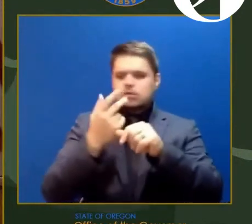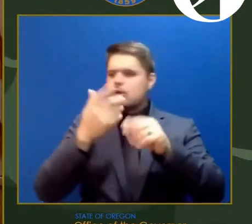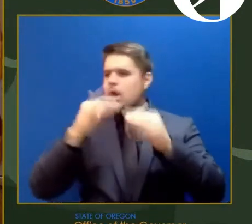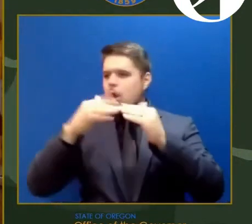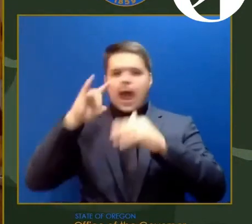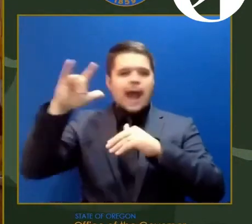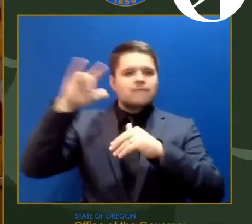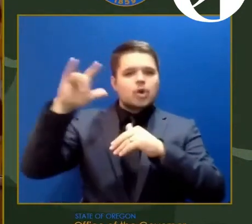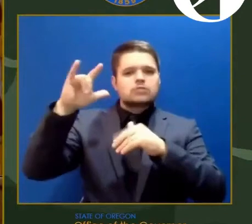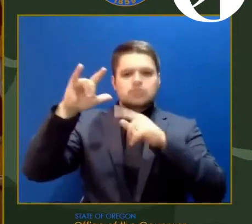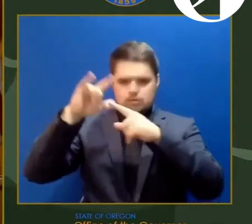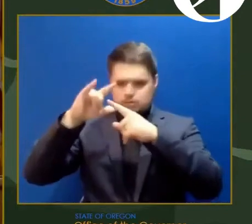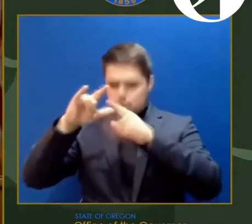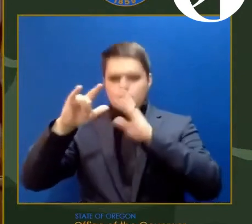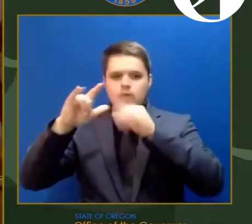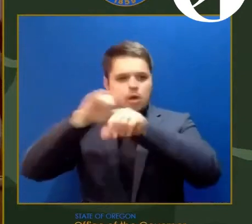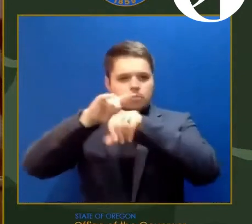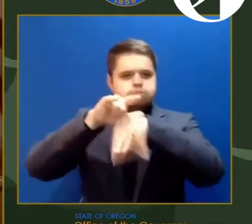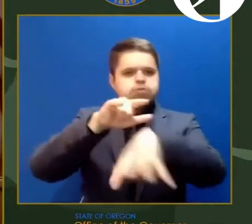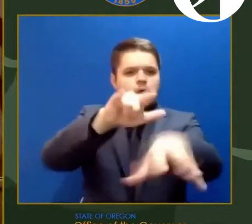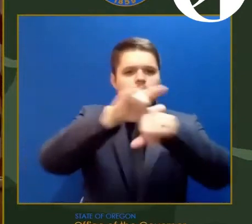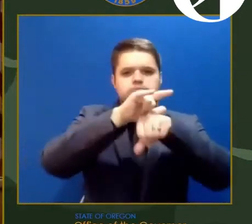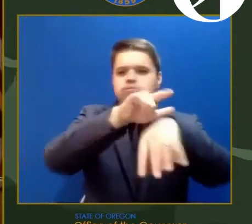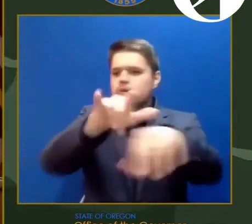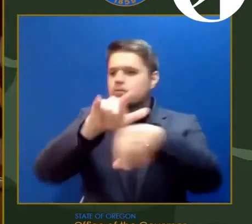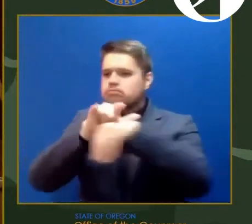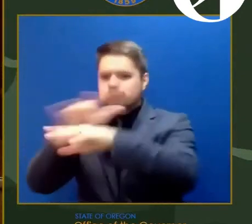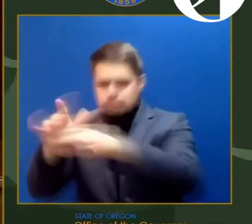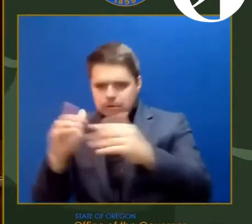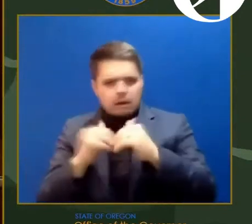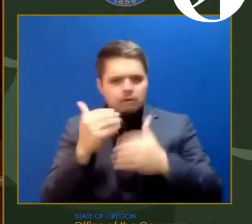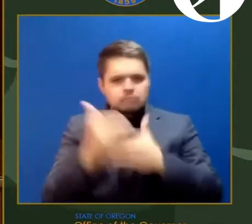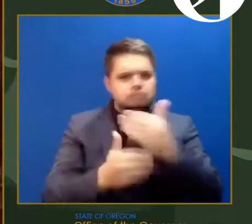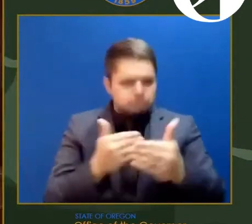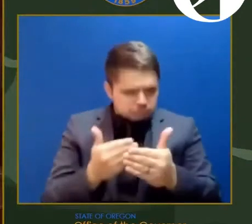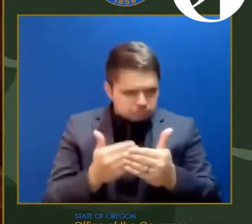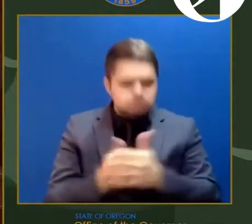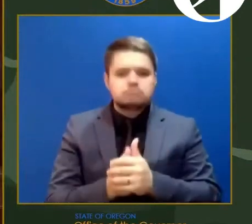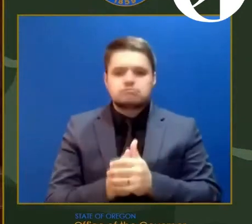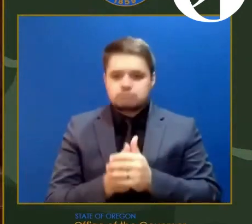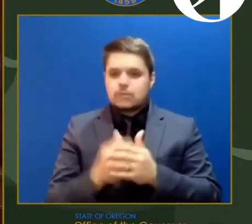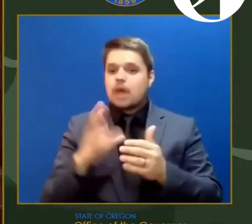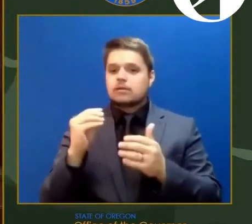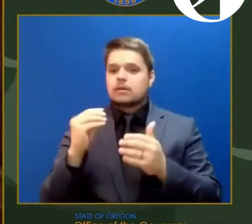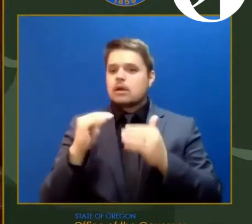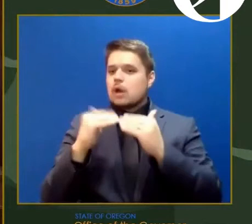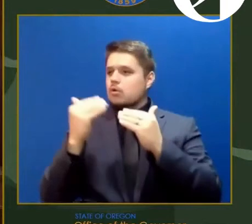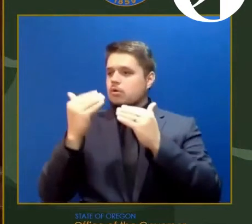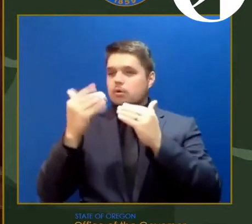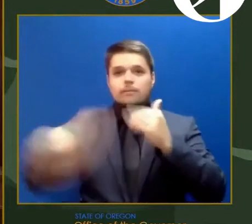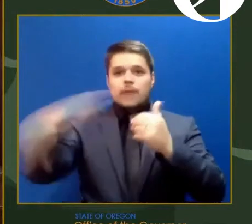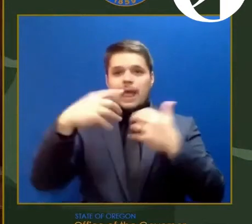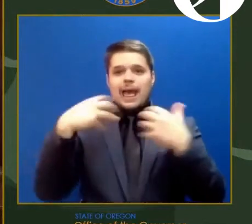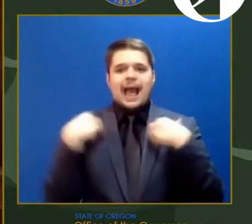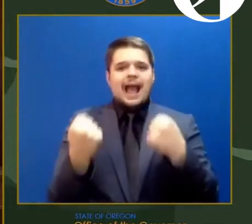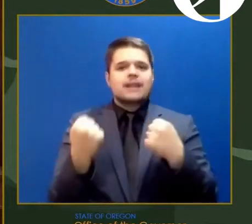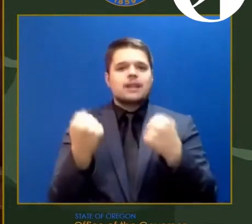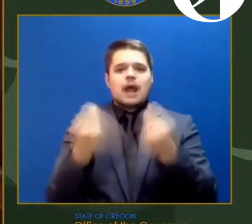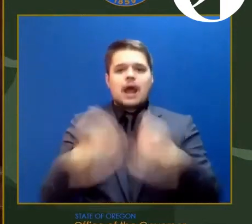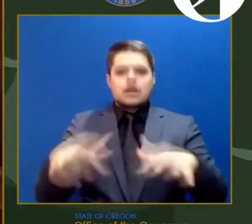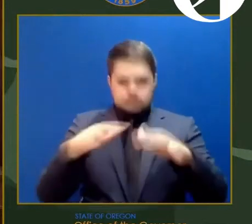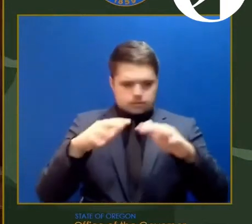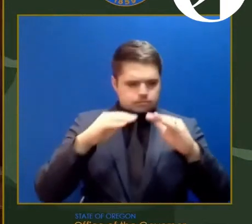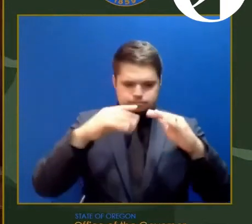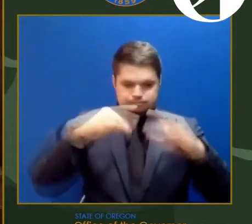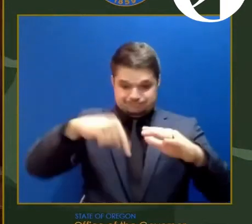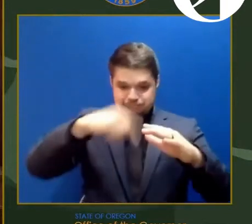we must work to prevent fire by creating healthier landscapes. That means coordinating thinning and